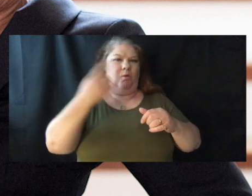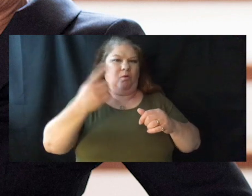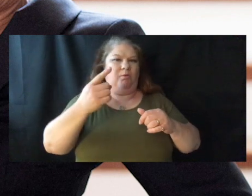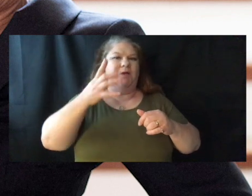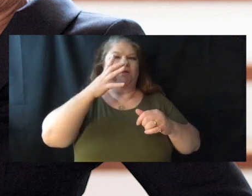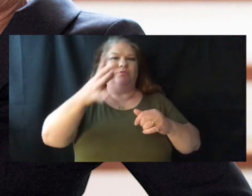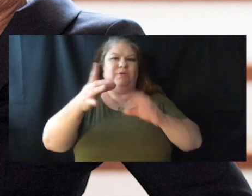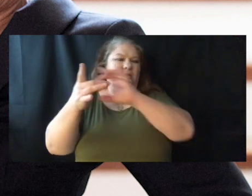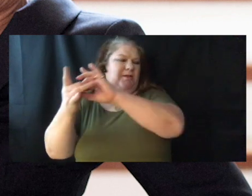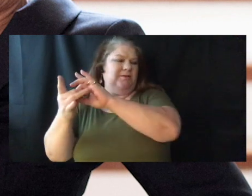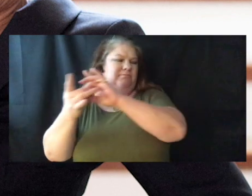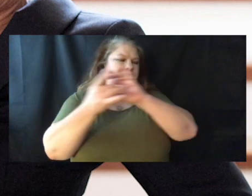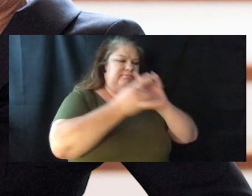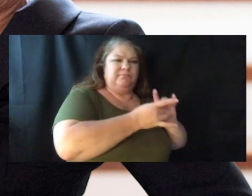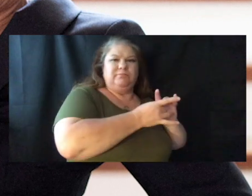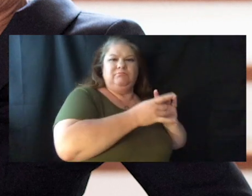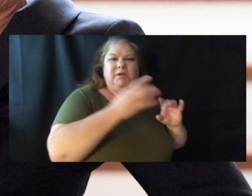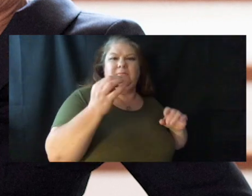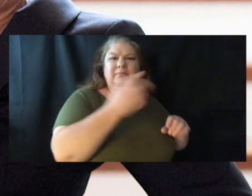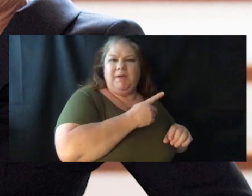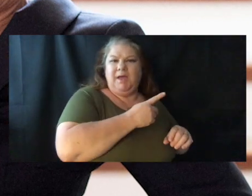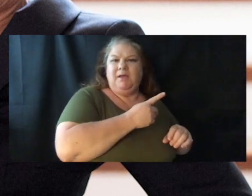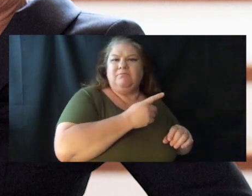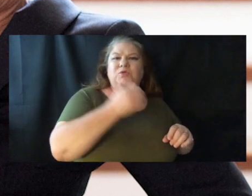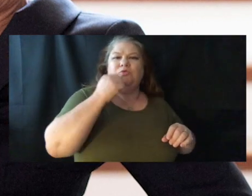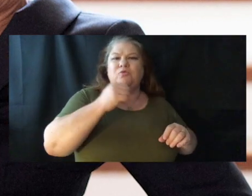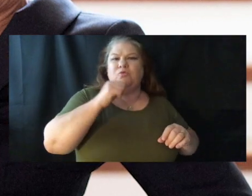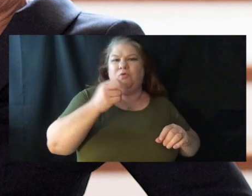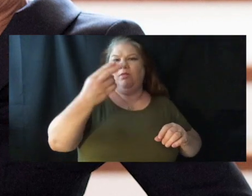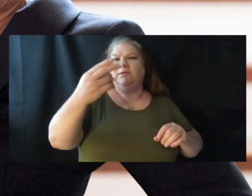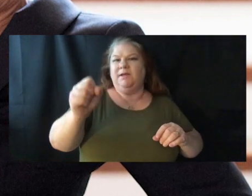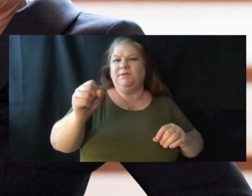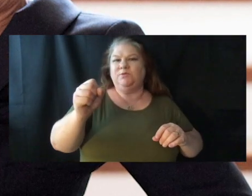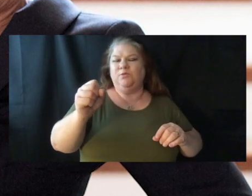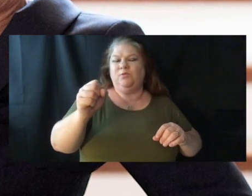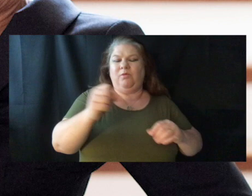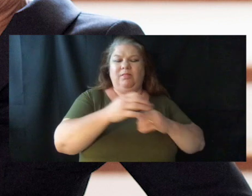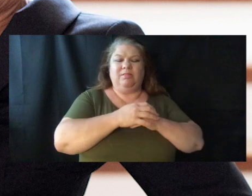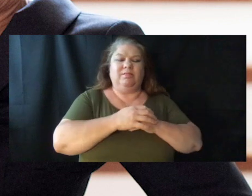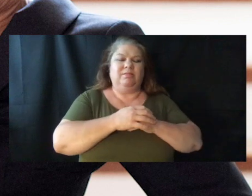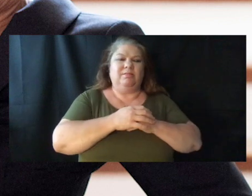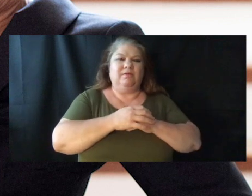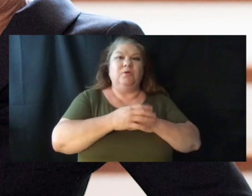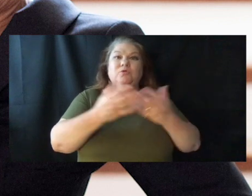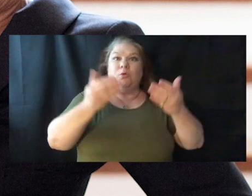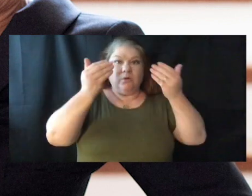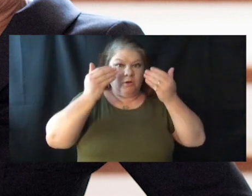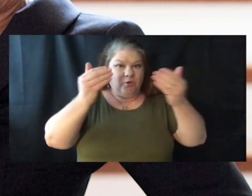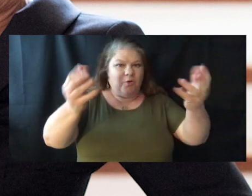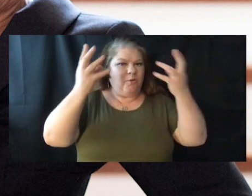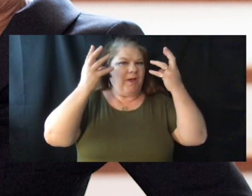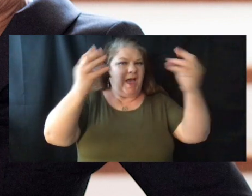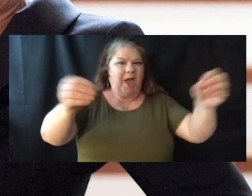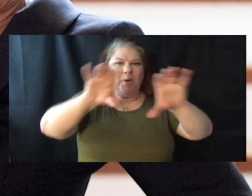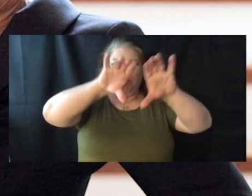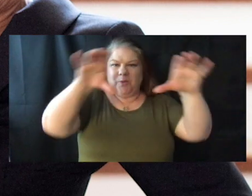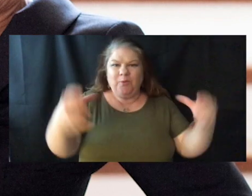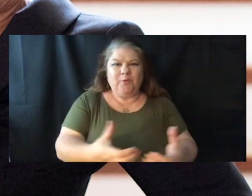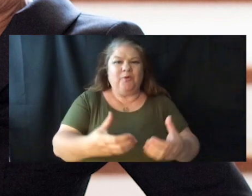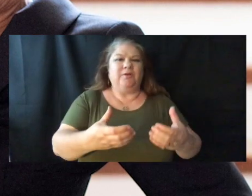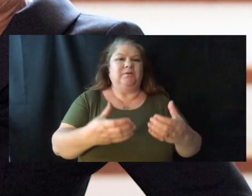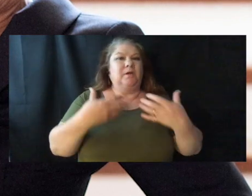will always find strong ties back to the Philadelphia High School for Girls. So go out